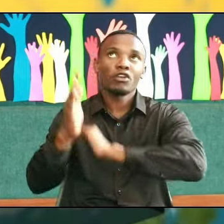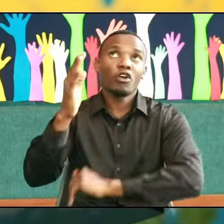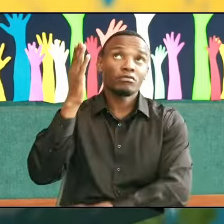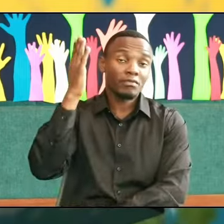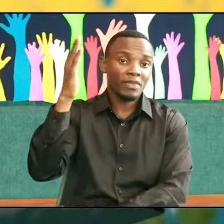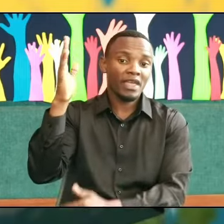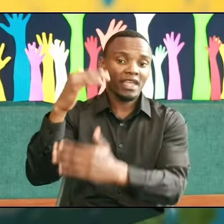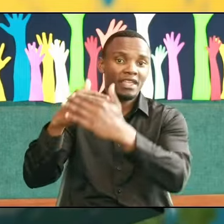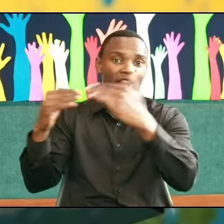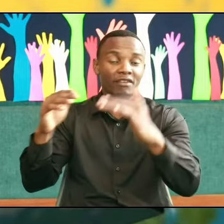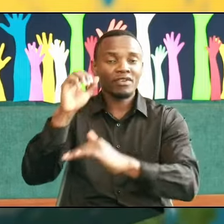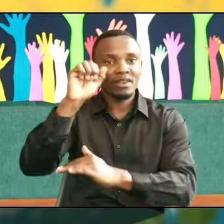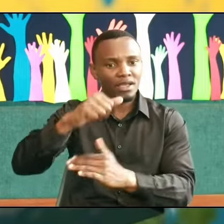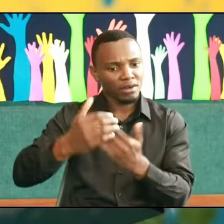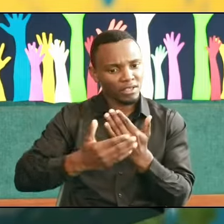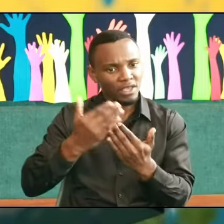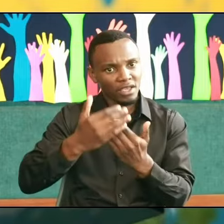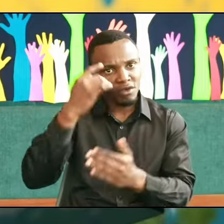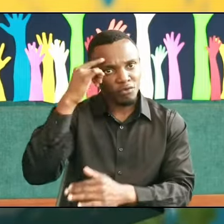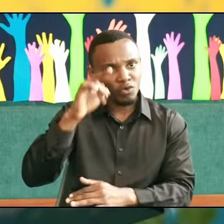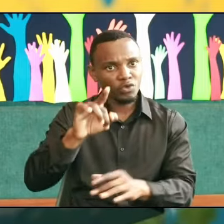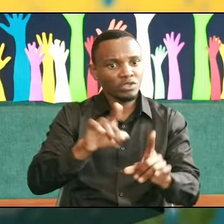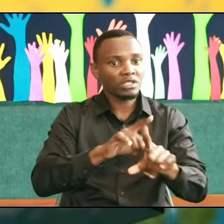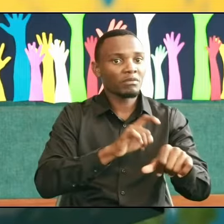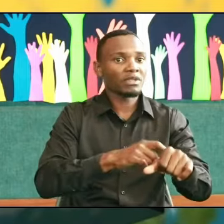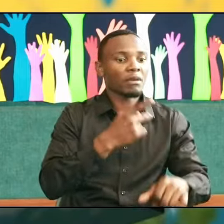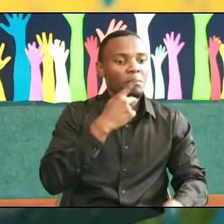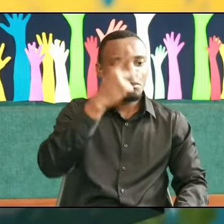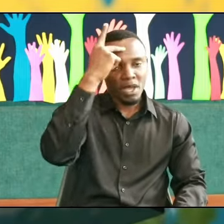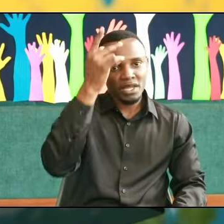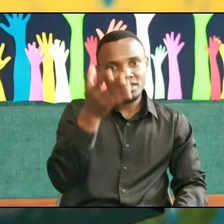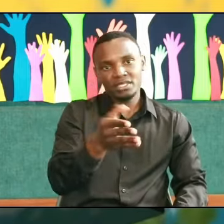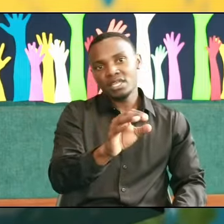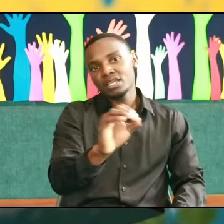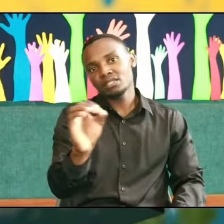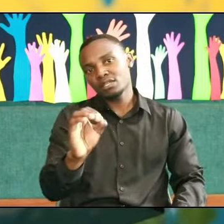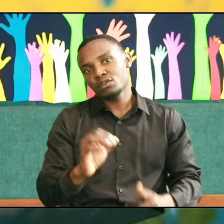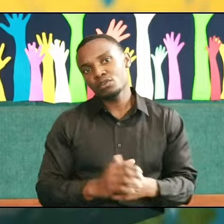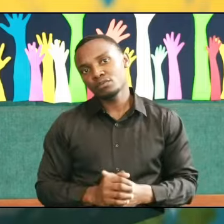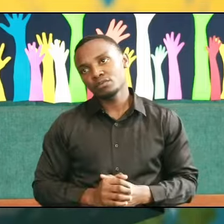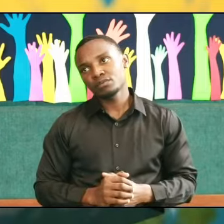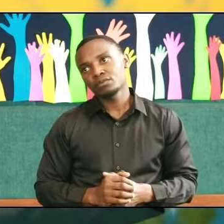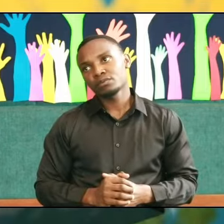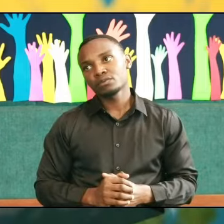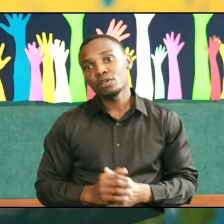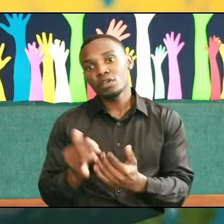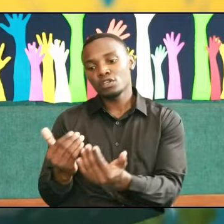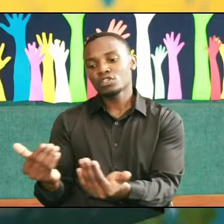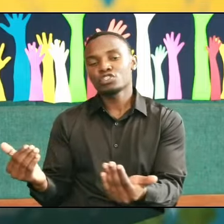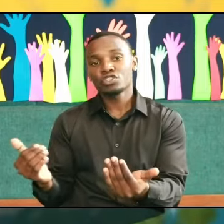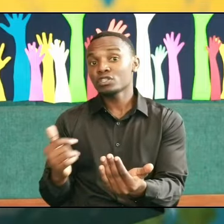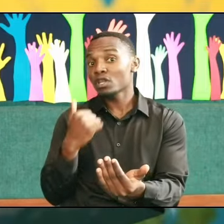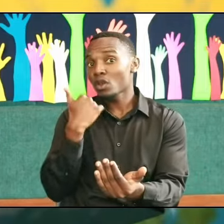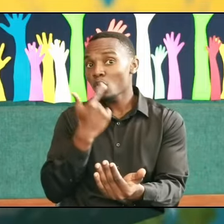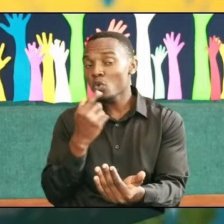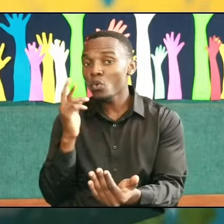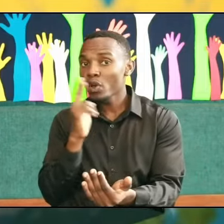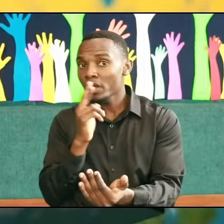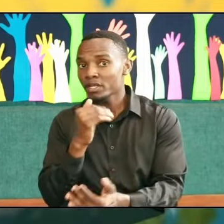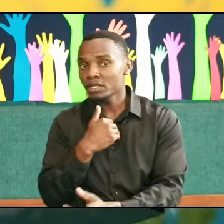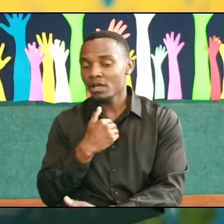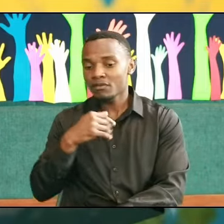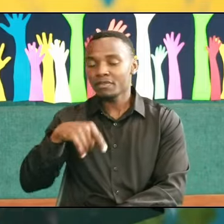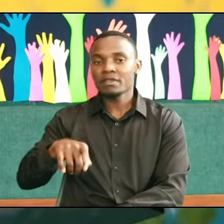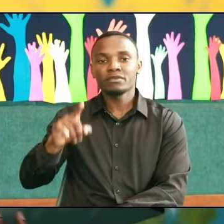can take care of you even when your parents are not here. The children who are at risk, they need to